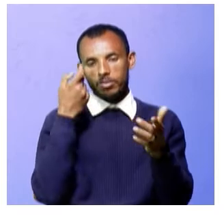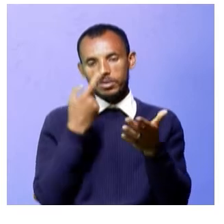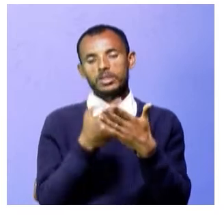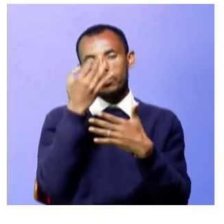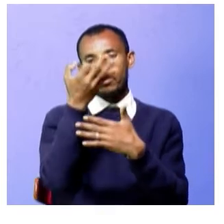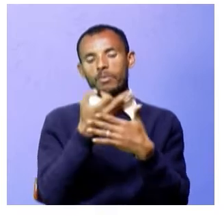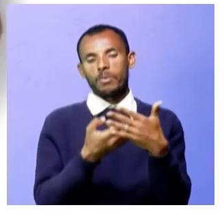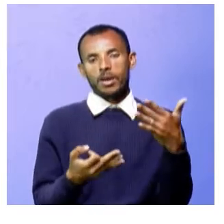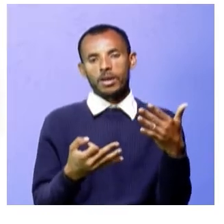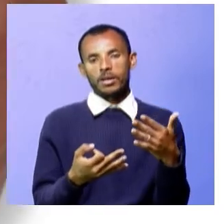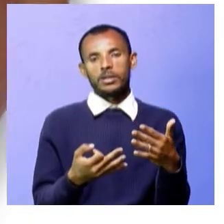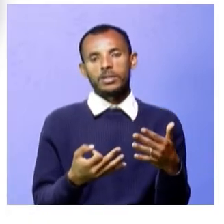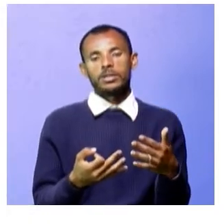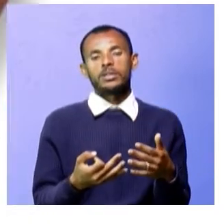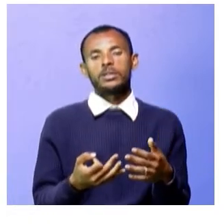formula,